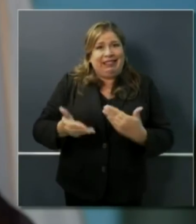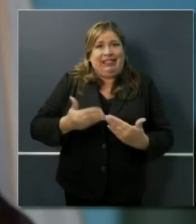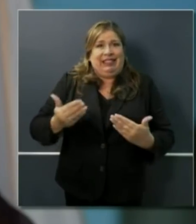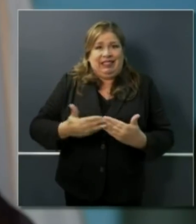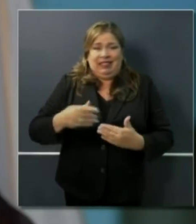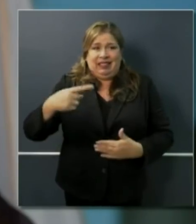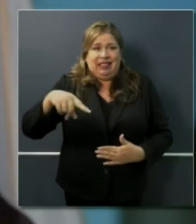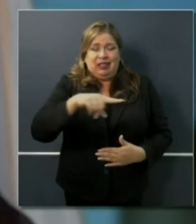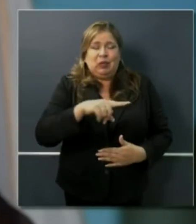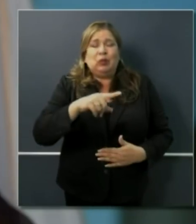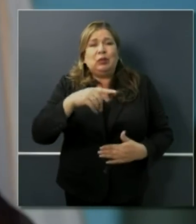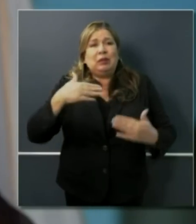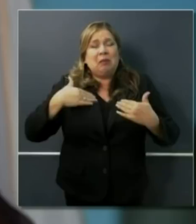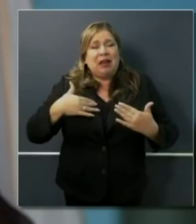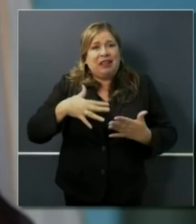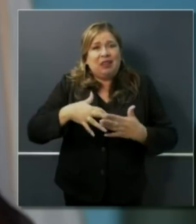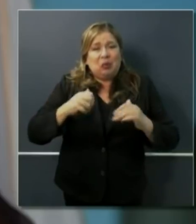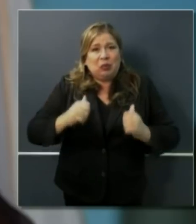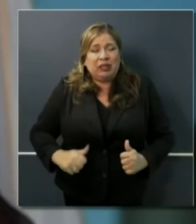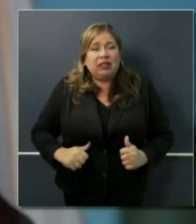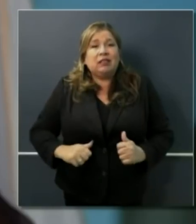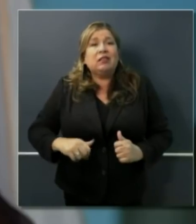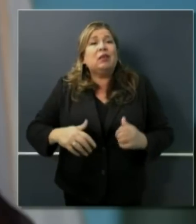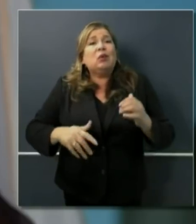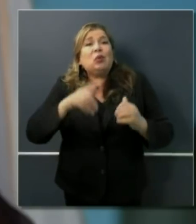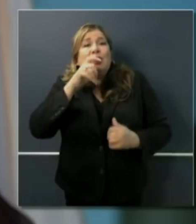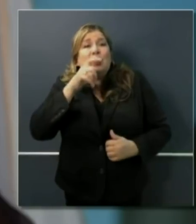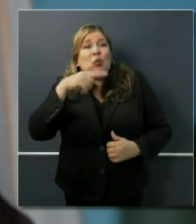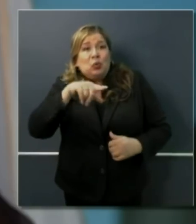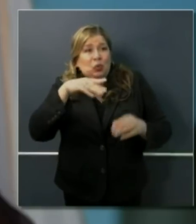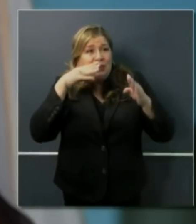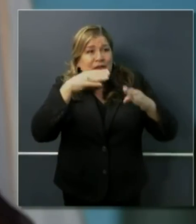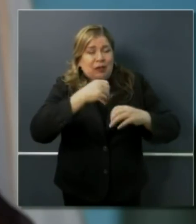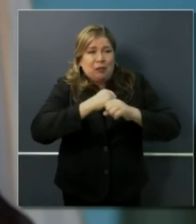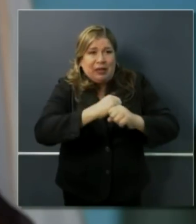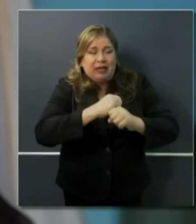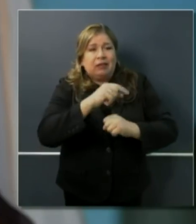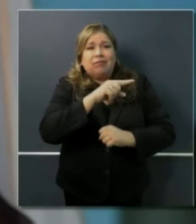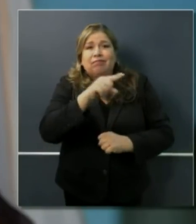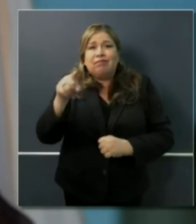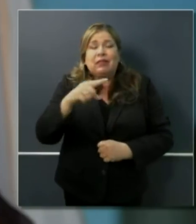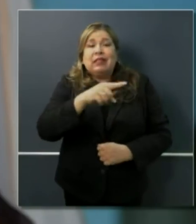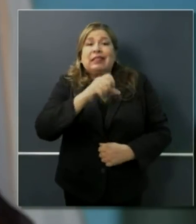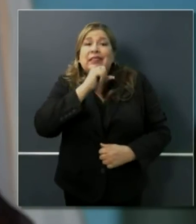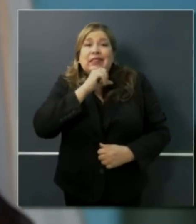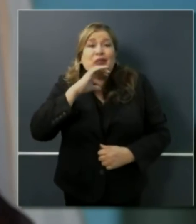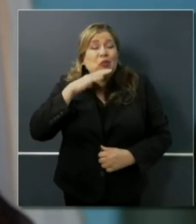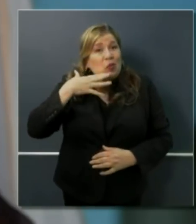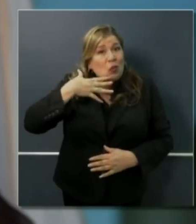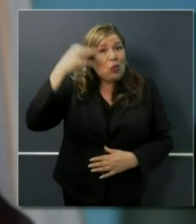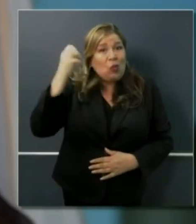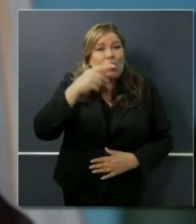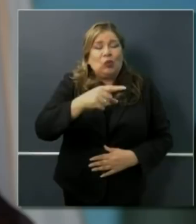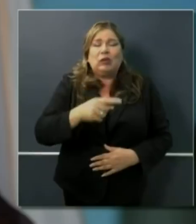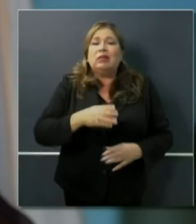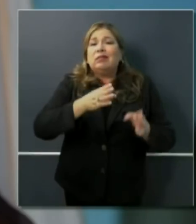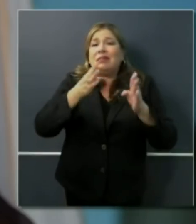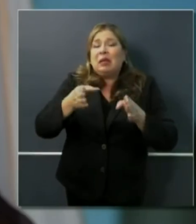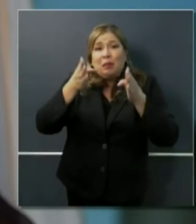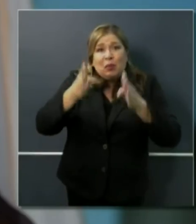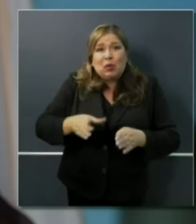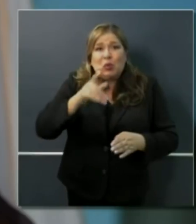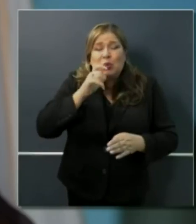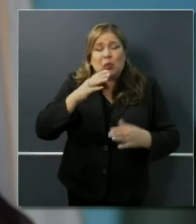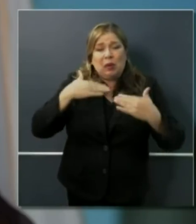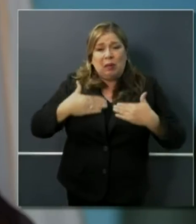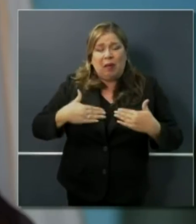infection and spread. Primarily our seniors, those with immune order issues and specific